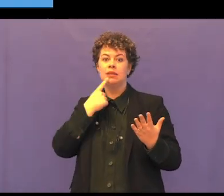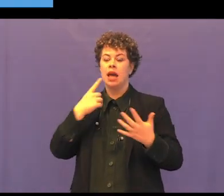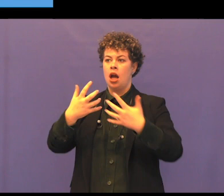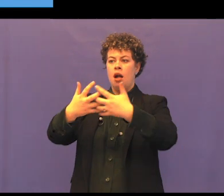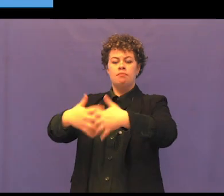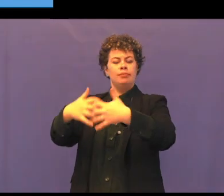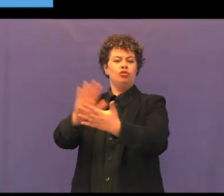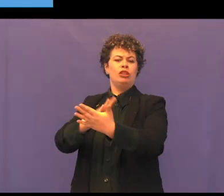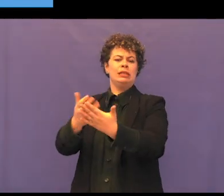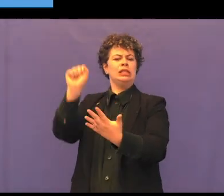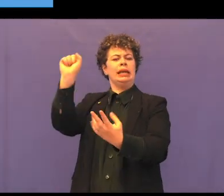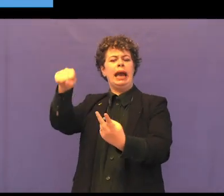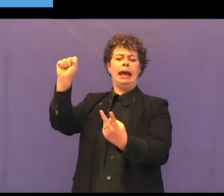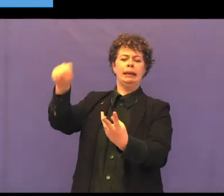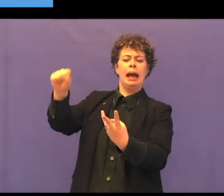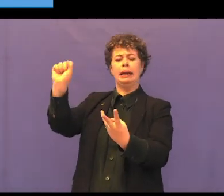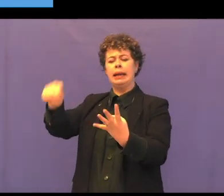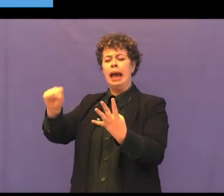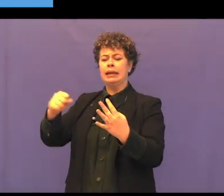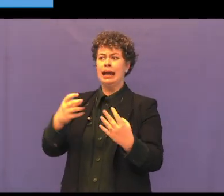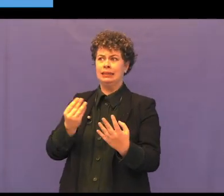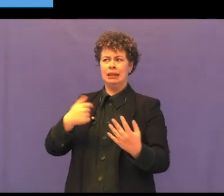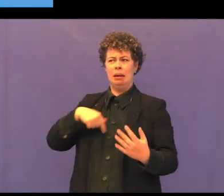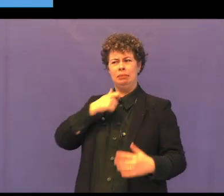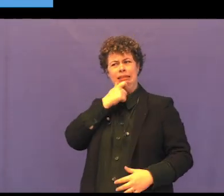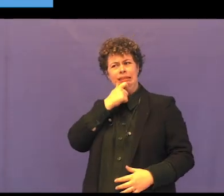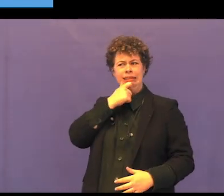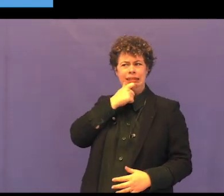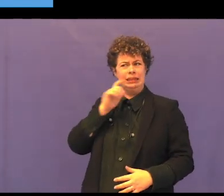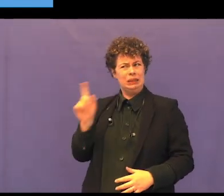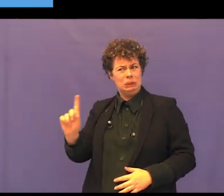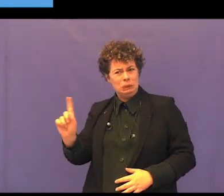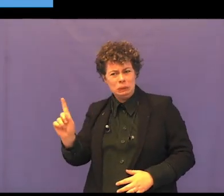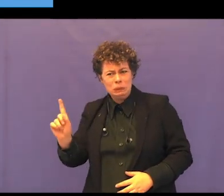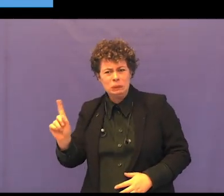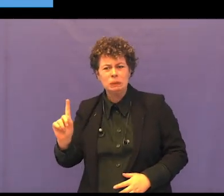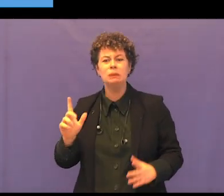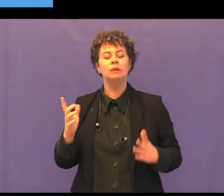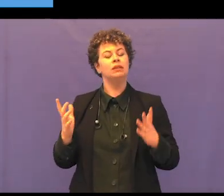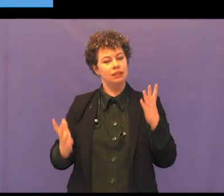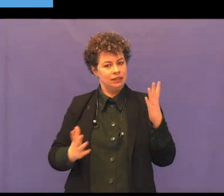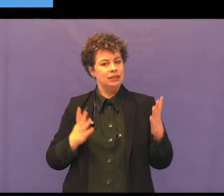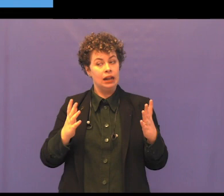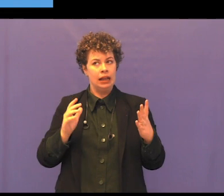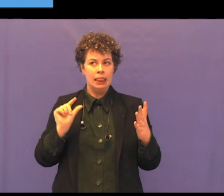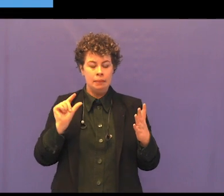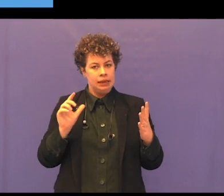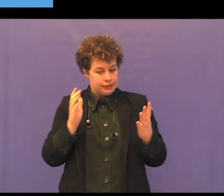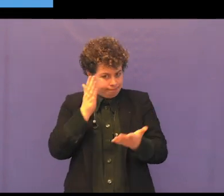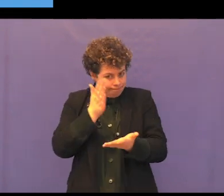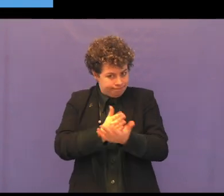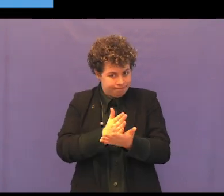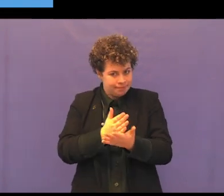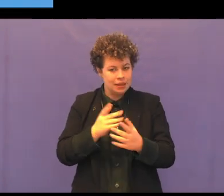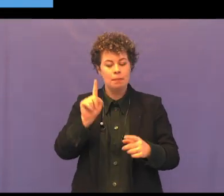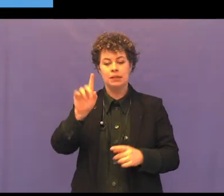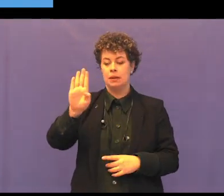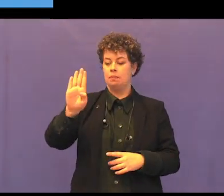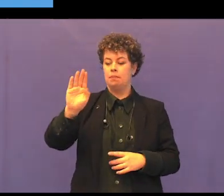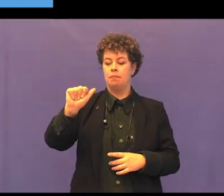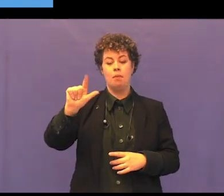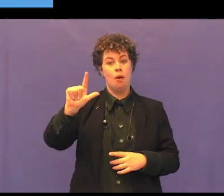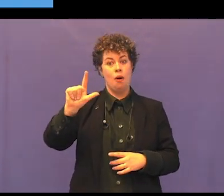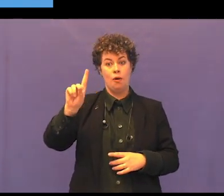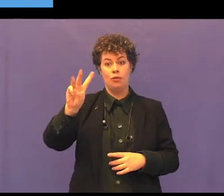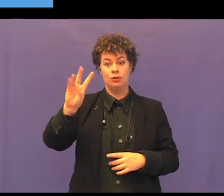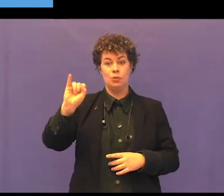vision that Baldwin has for this kind of globotics upheaval. But the one thing